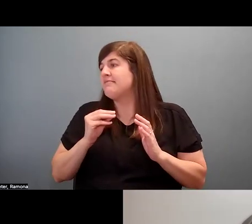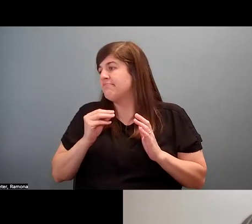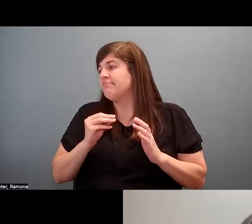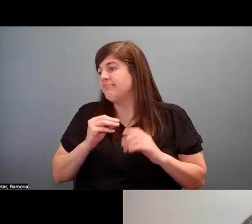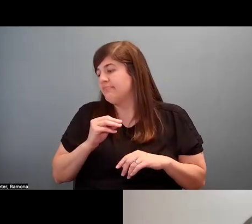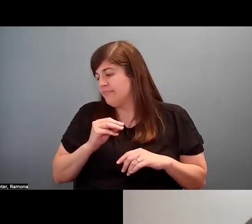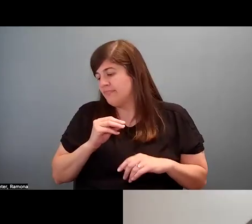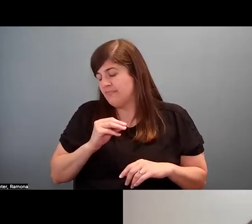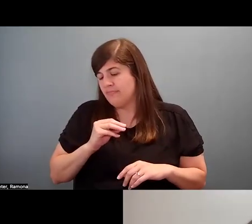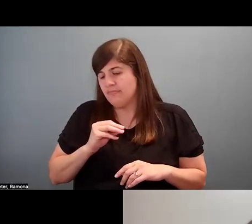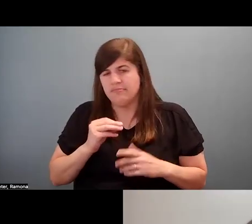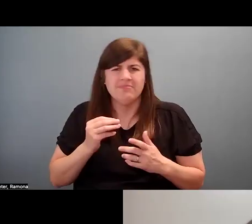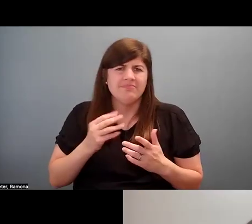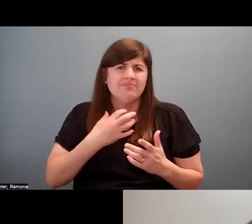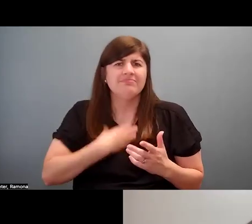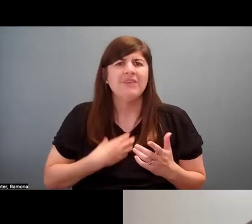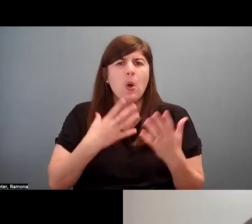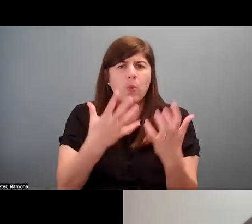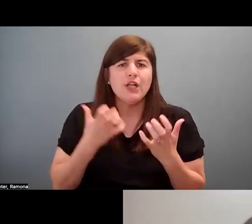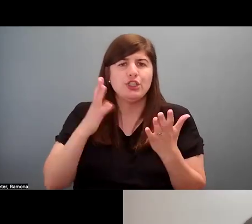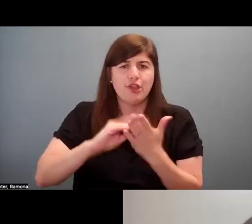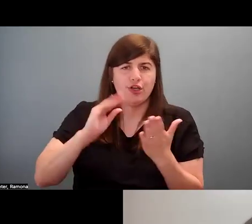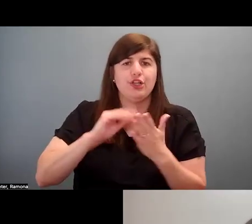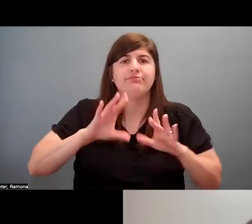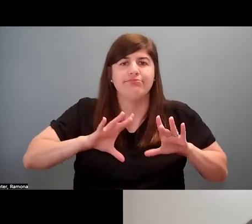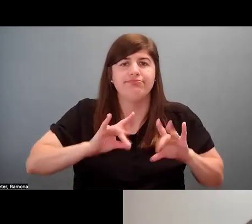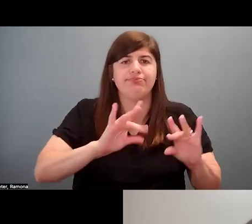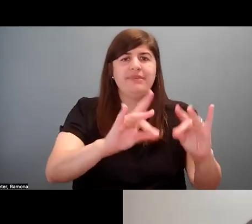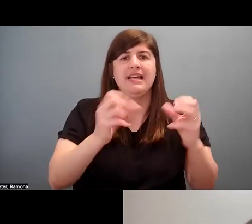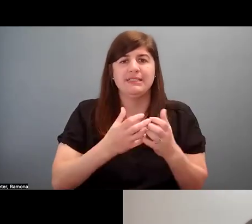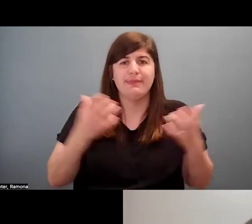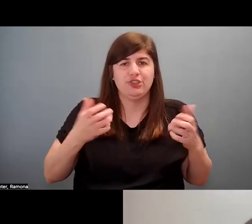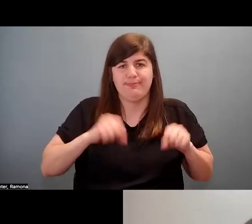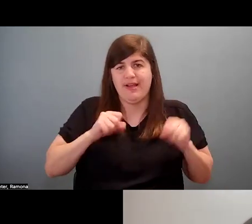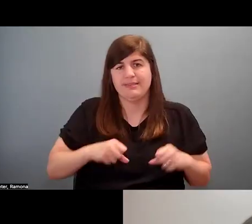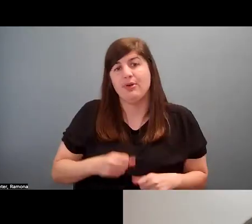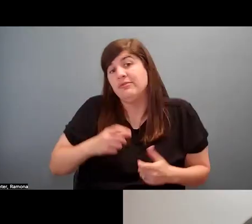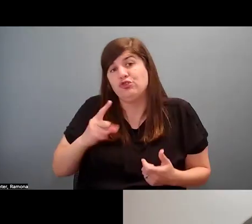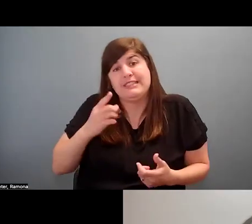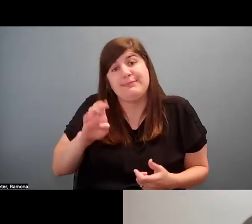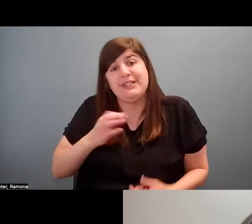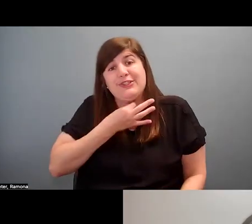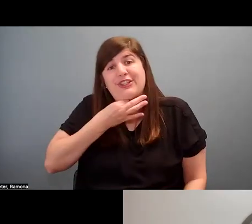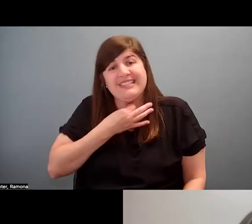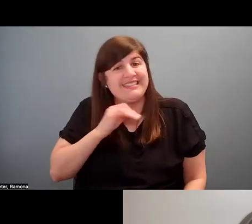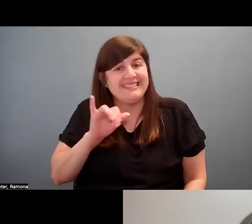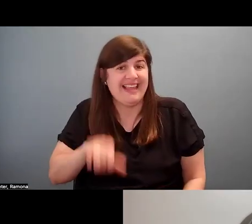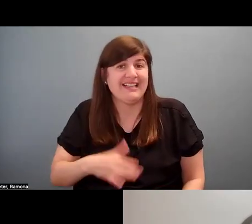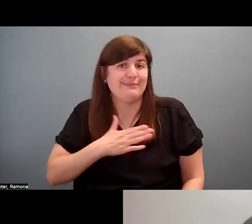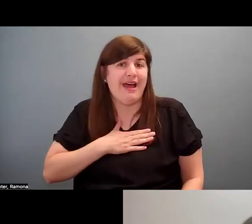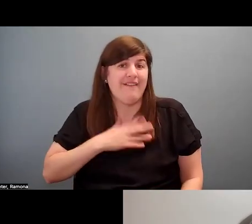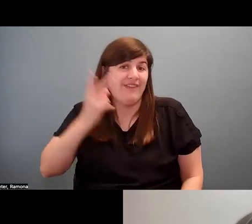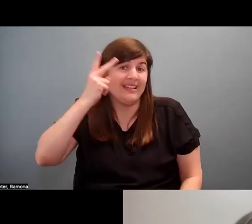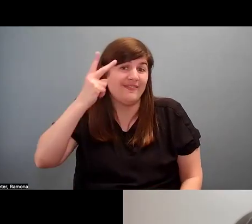and want to learn. Just want to learn as much as possible and just be curious. That's my